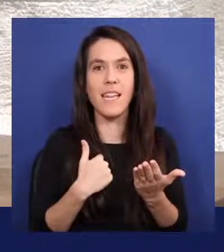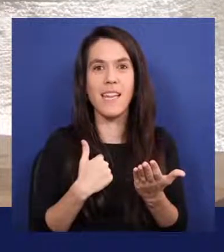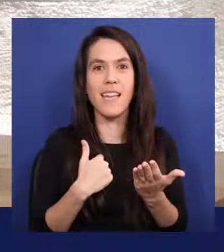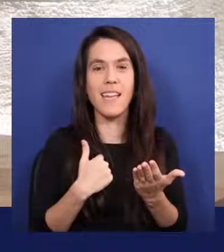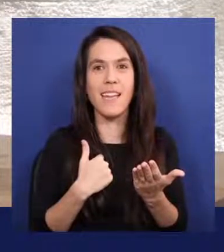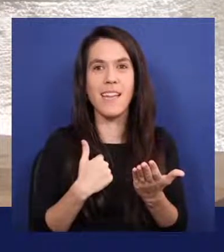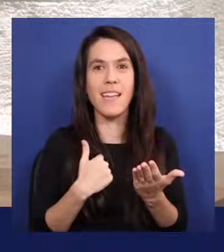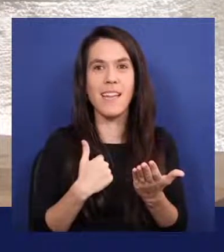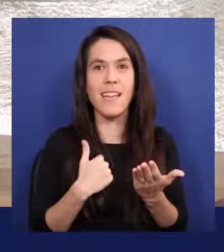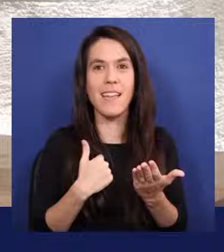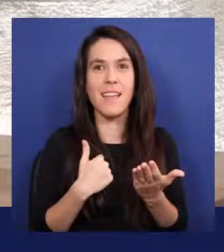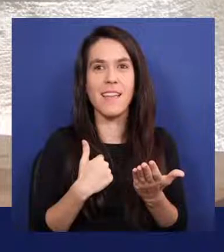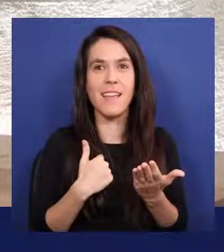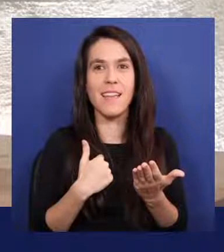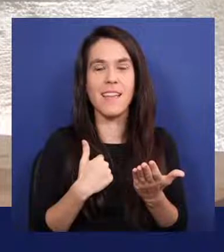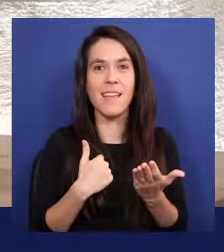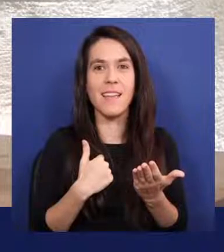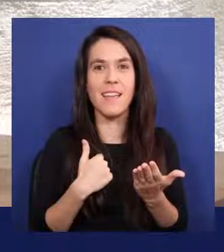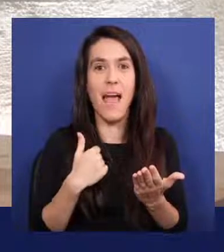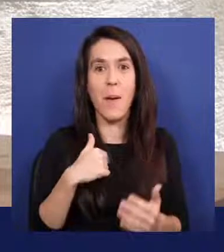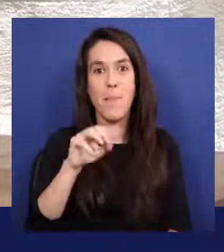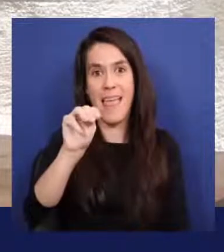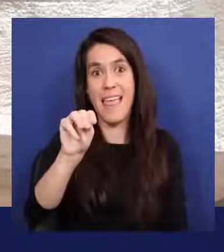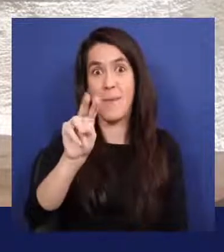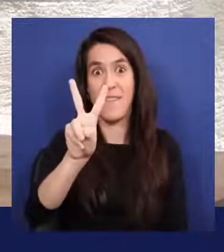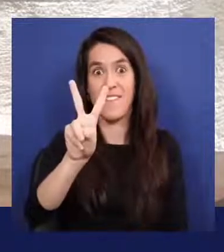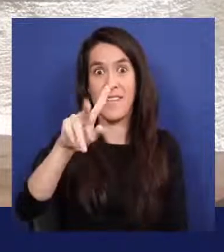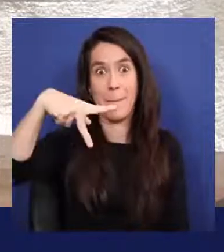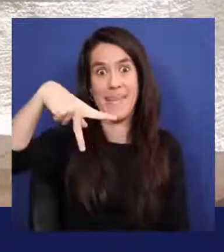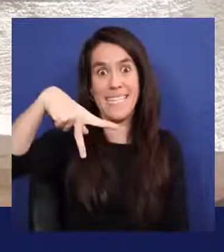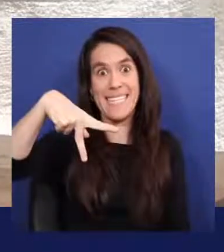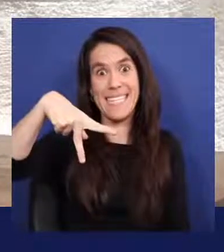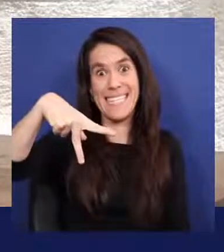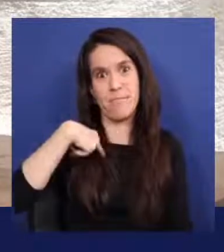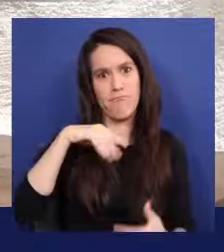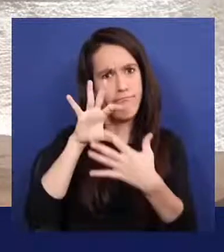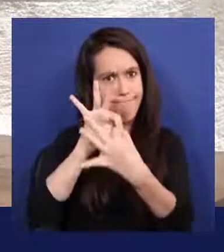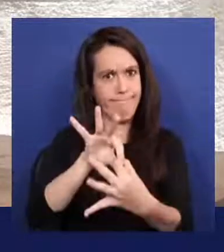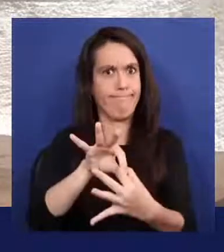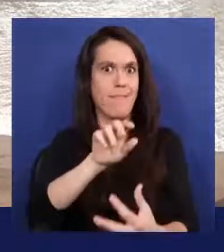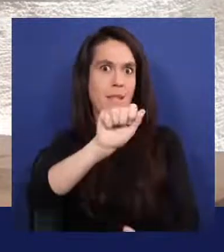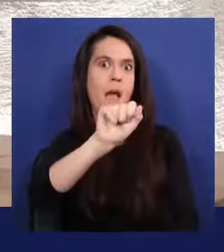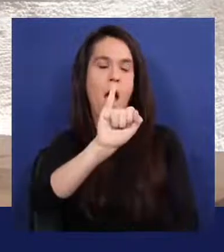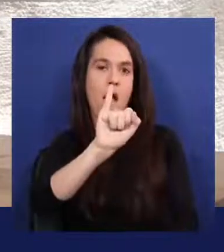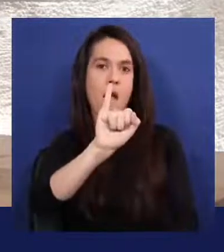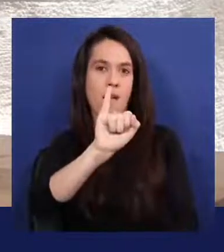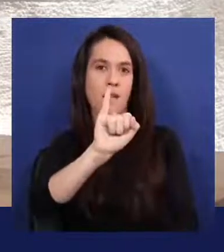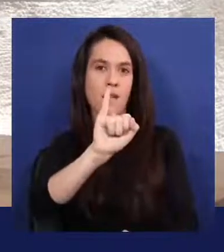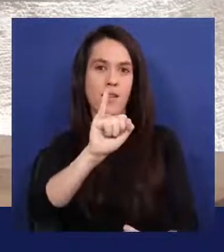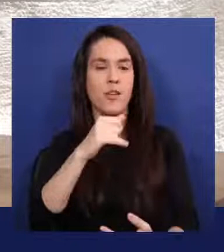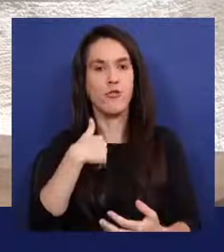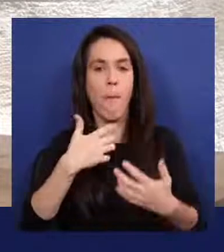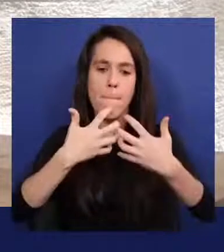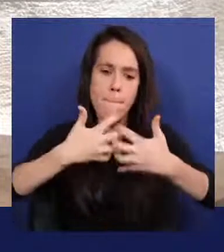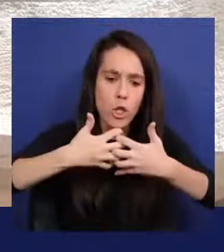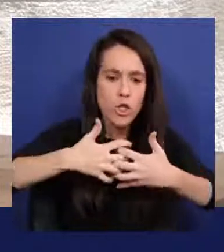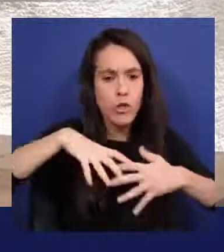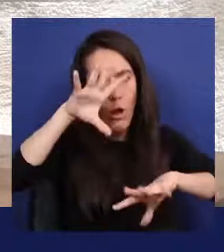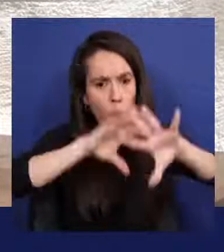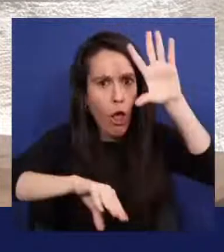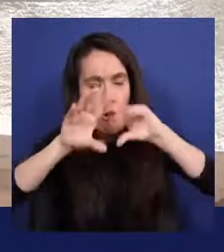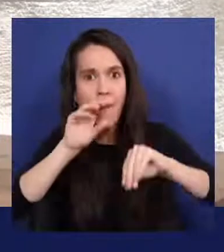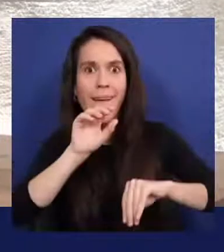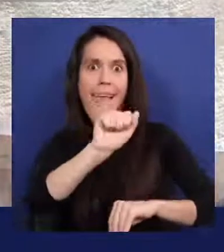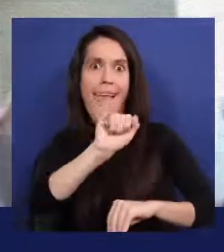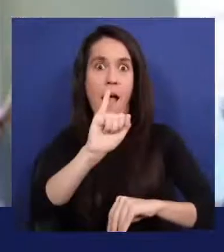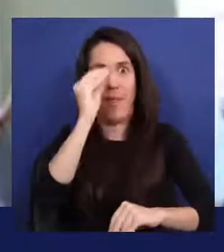an MVP, Microsoft MVP in AI. So I do lots of machine learning and AI work